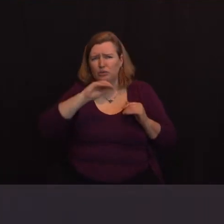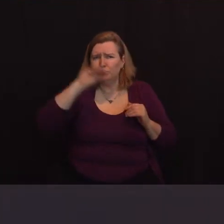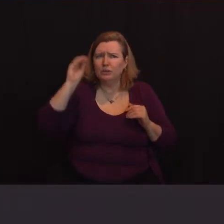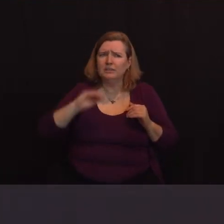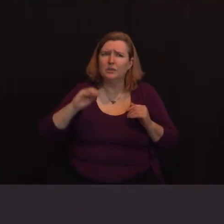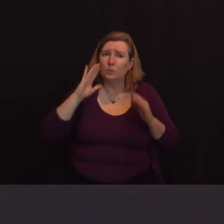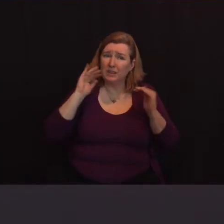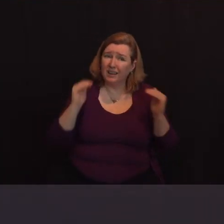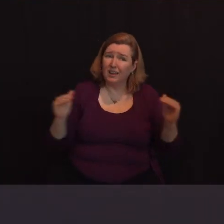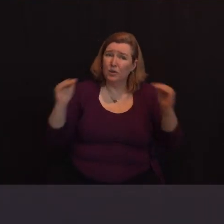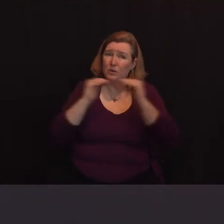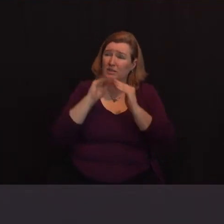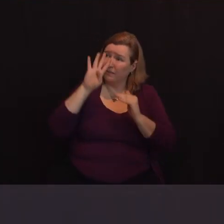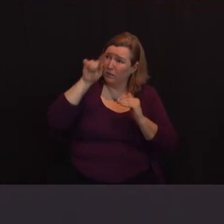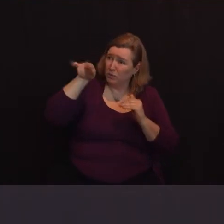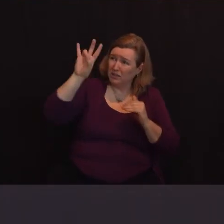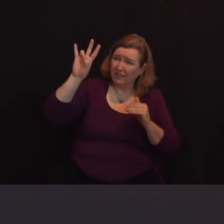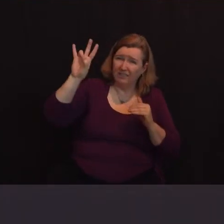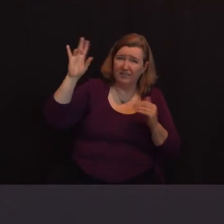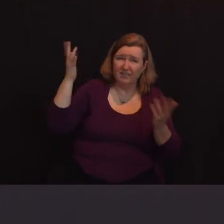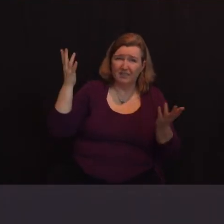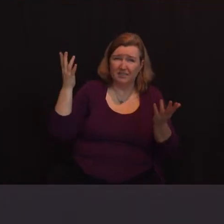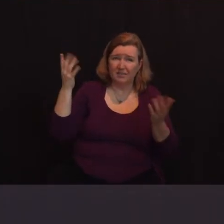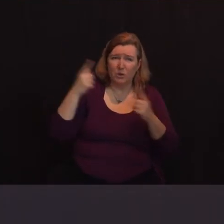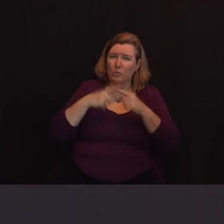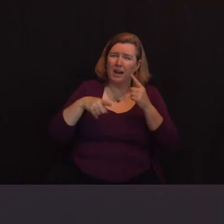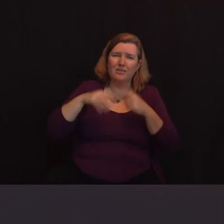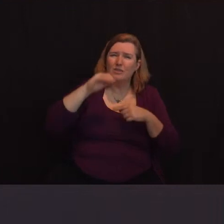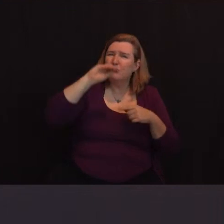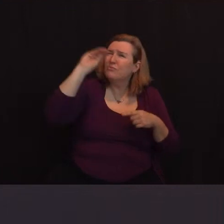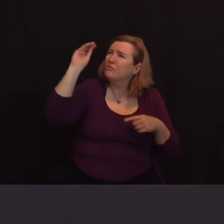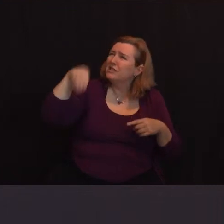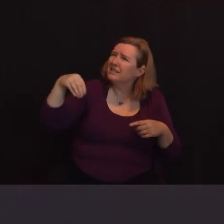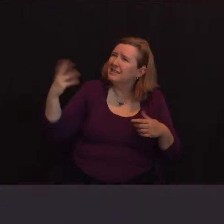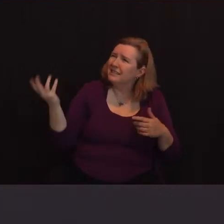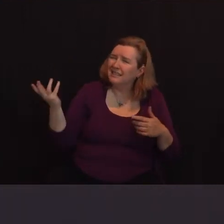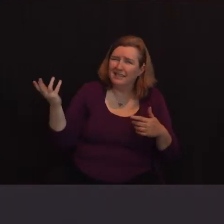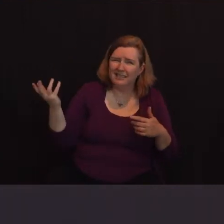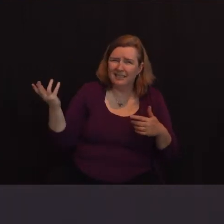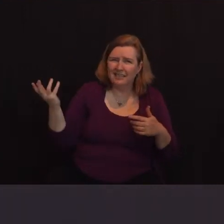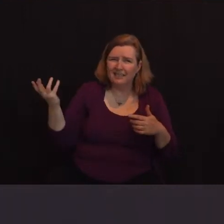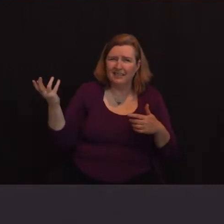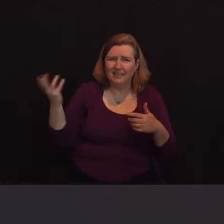shared geographic target areas, but are there certain populations or age groups that you're finding particularly hesitant?